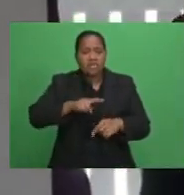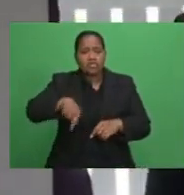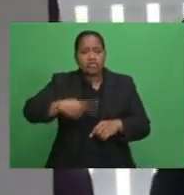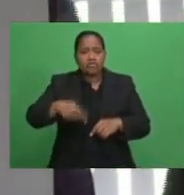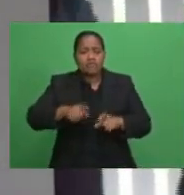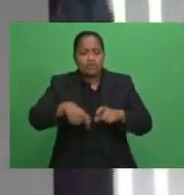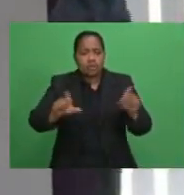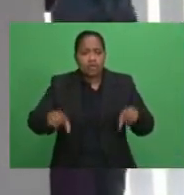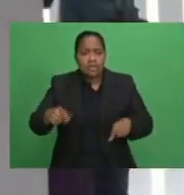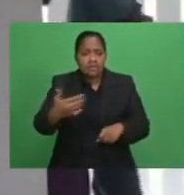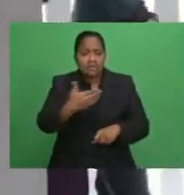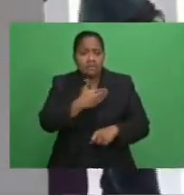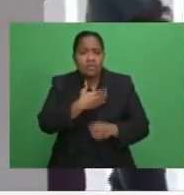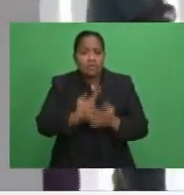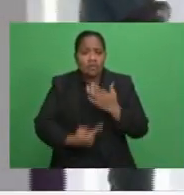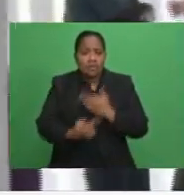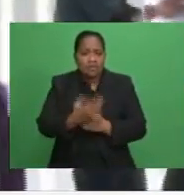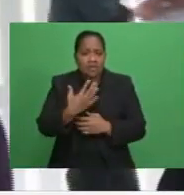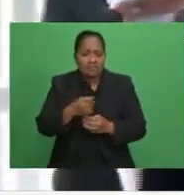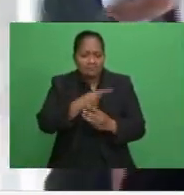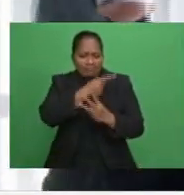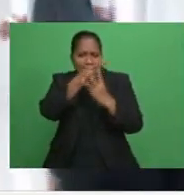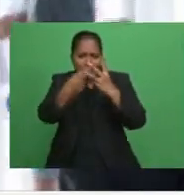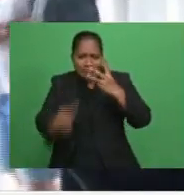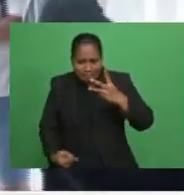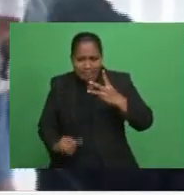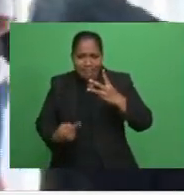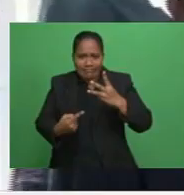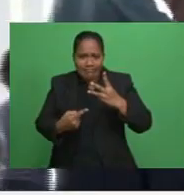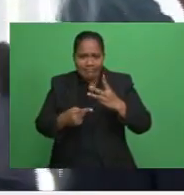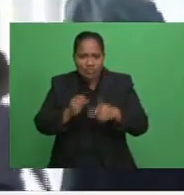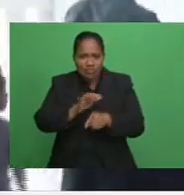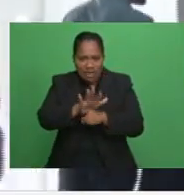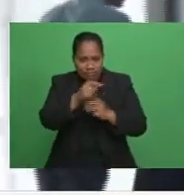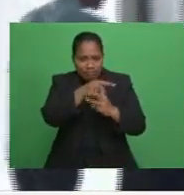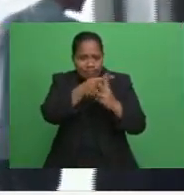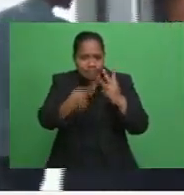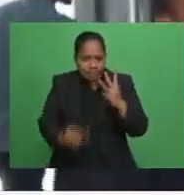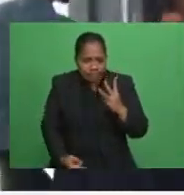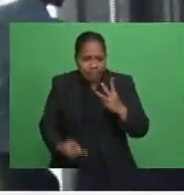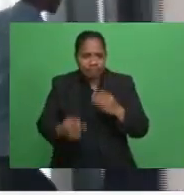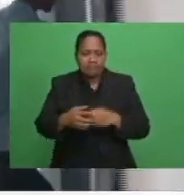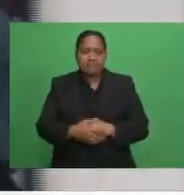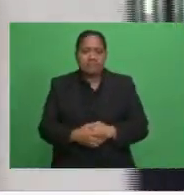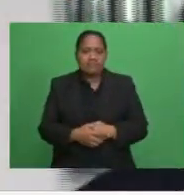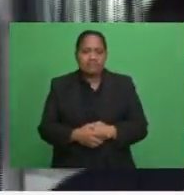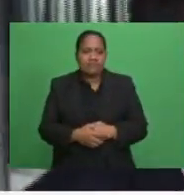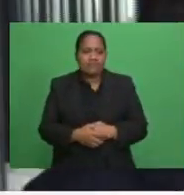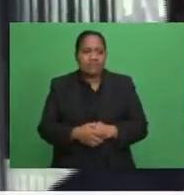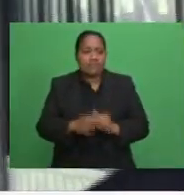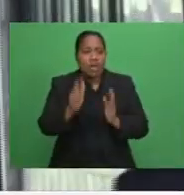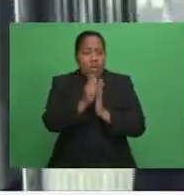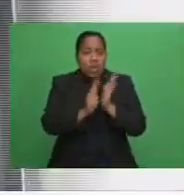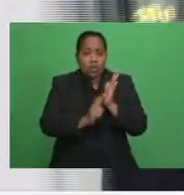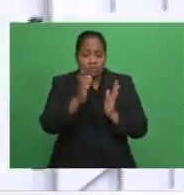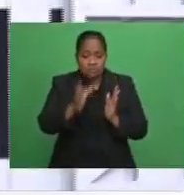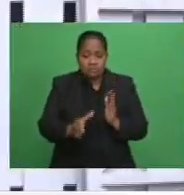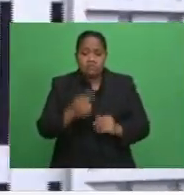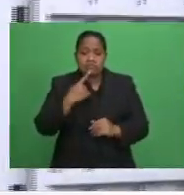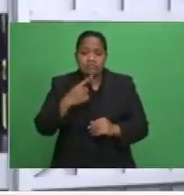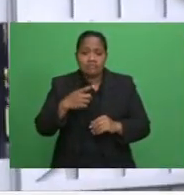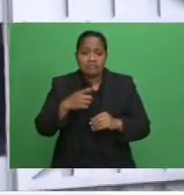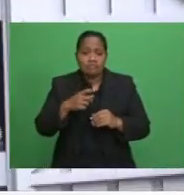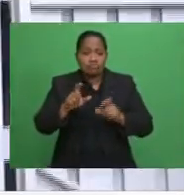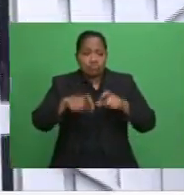with 3 counts of indecent assault against 2 female employees of the FHL Group. His lawyer told the court a